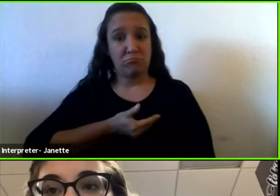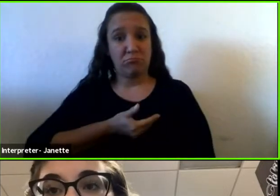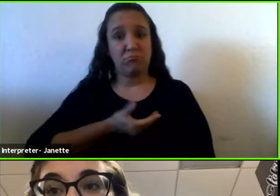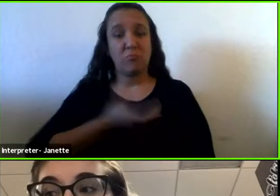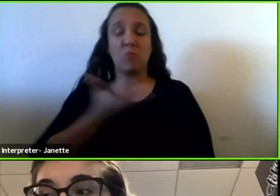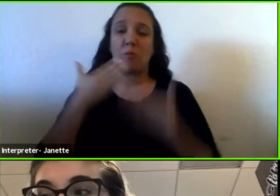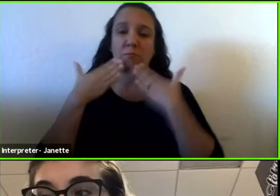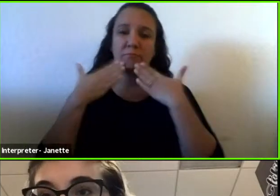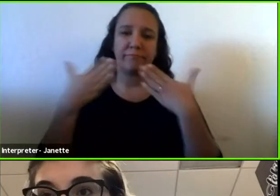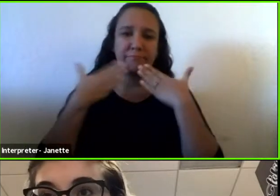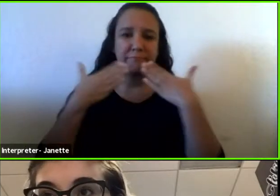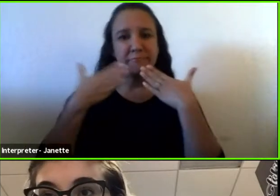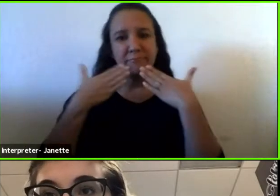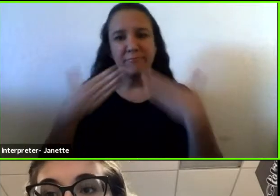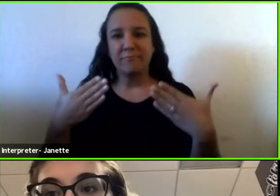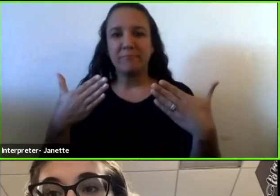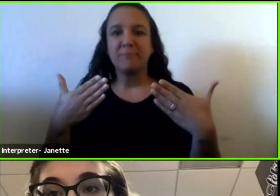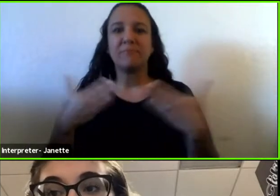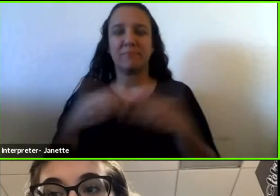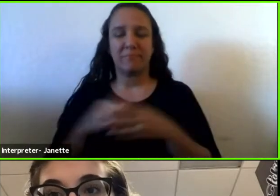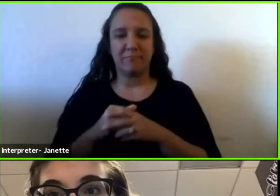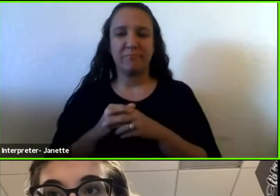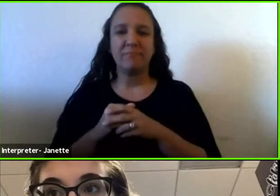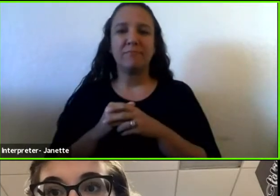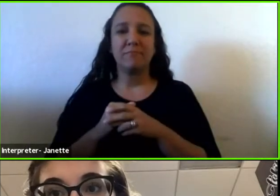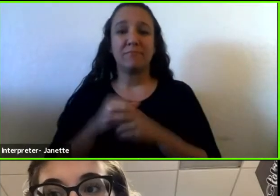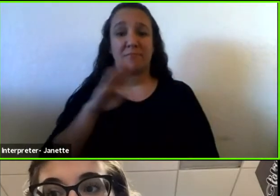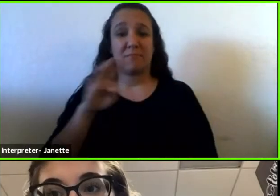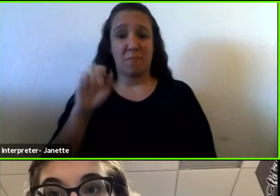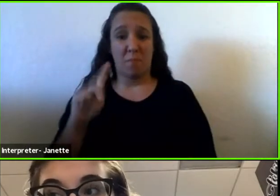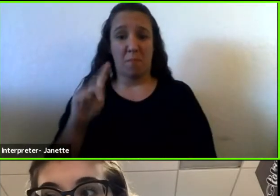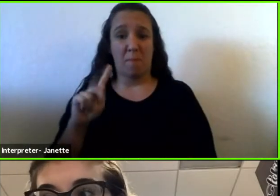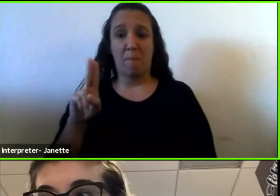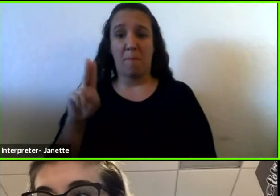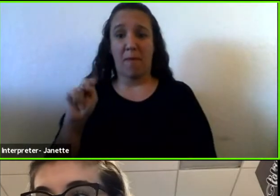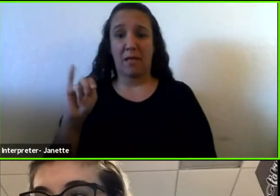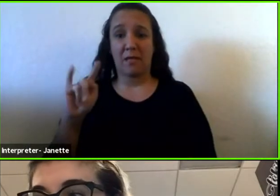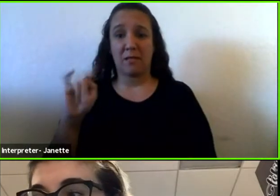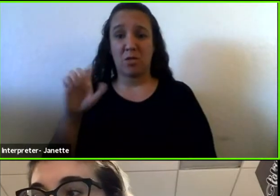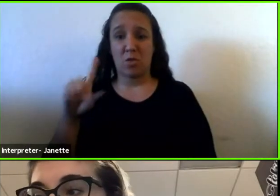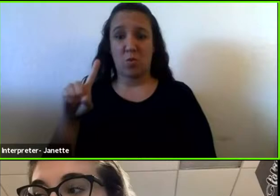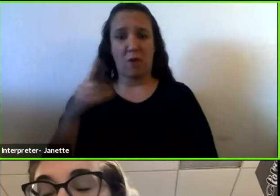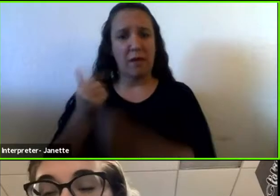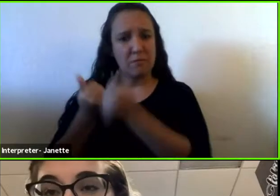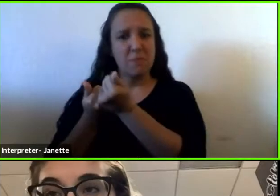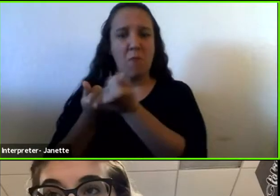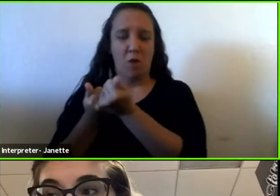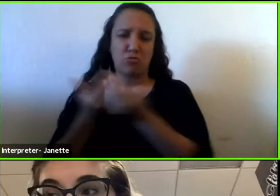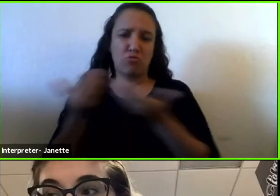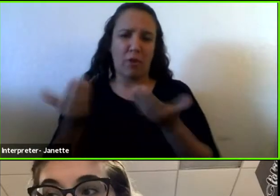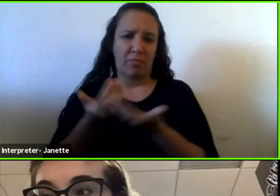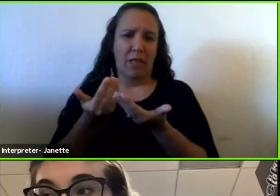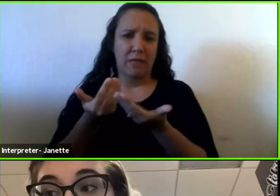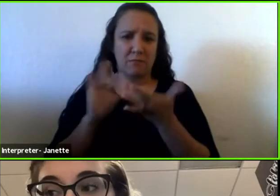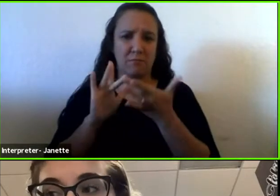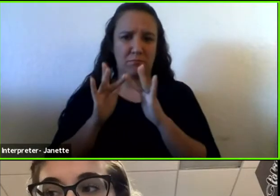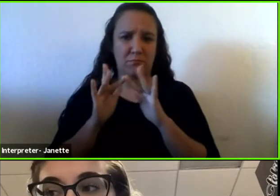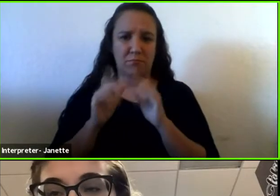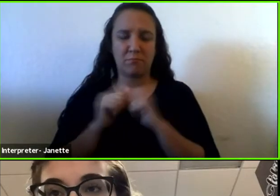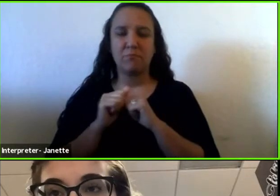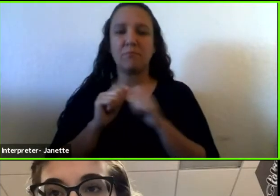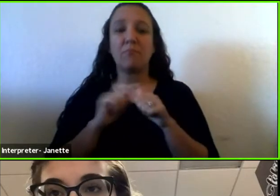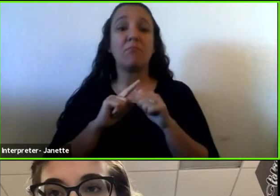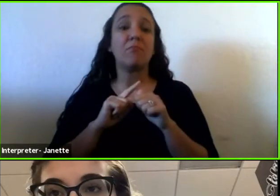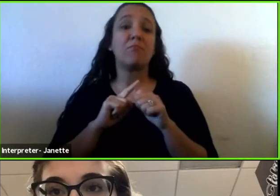our sincerest gratitude to Bank United for sponsoring this webinar. And it is my honor to